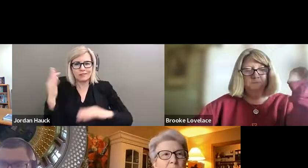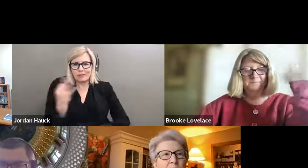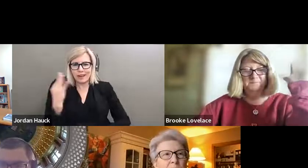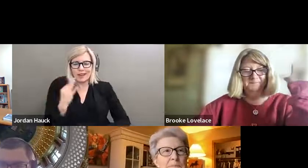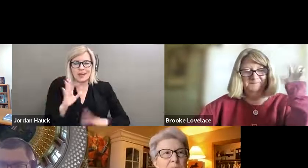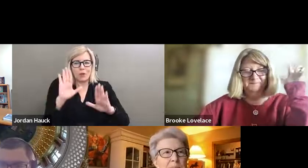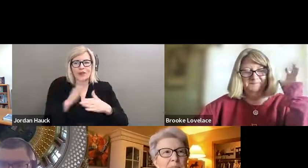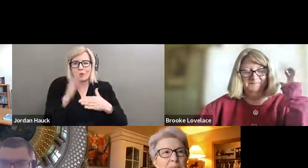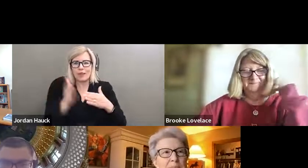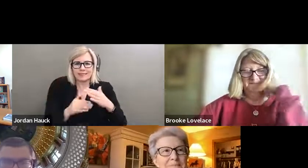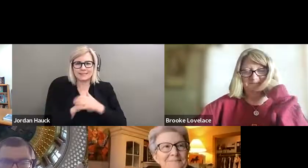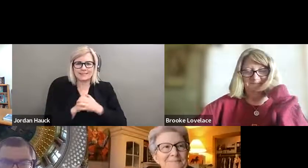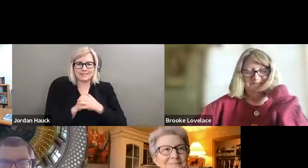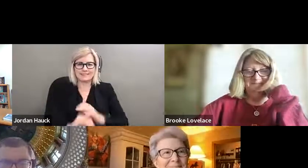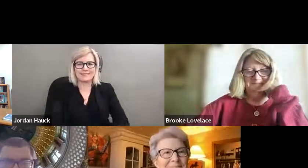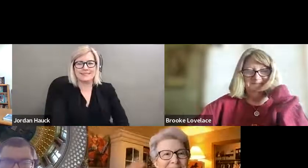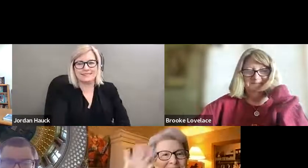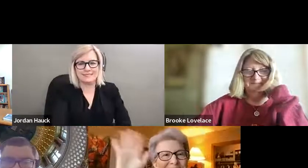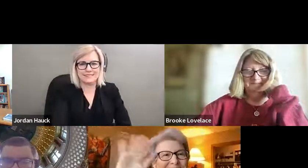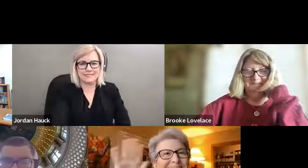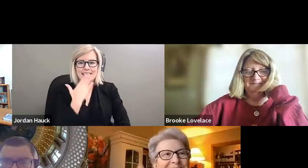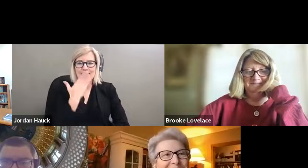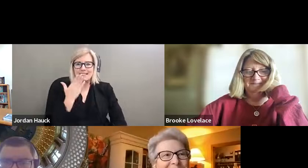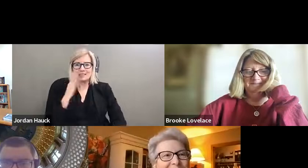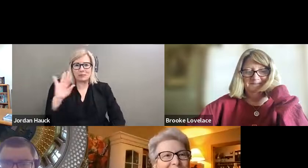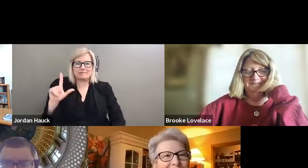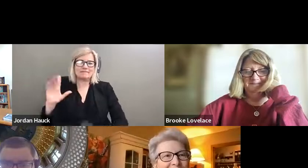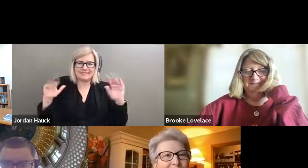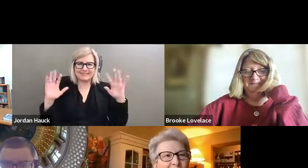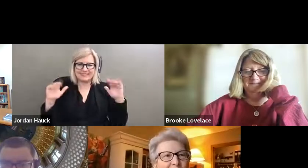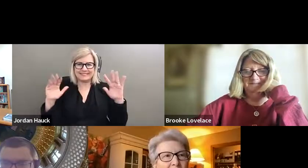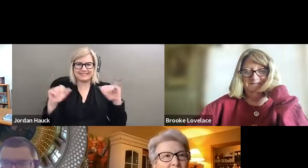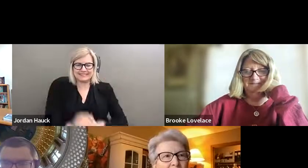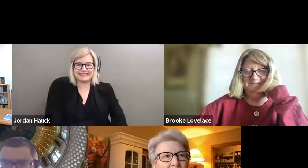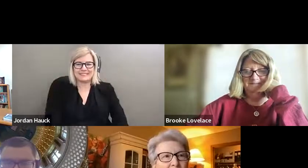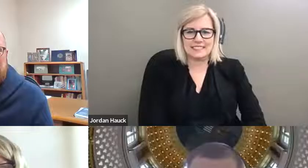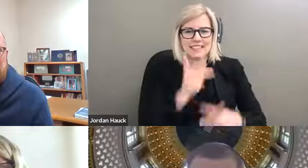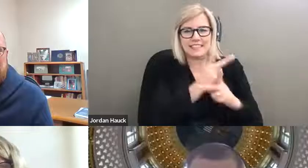wonderful weekend. Thanks, Bill. Thanks,